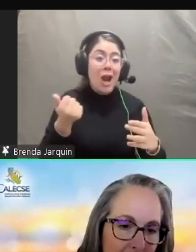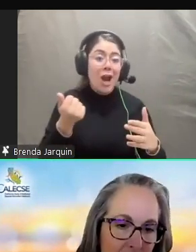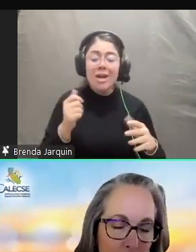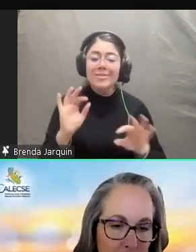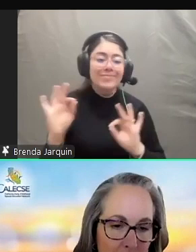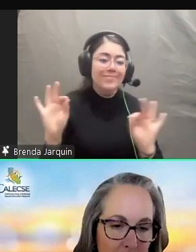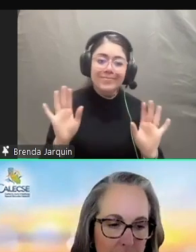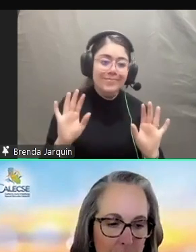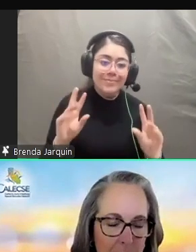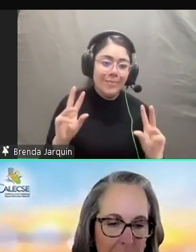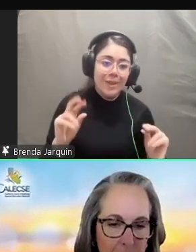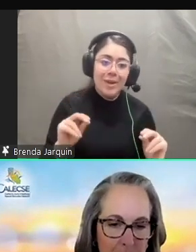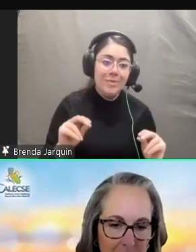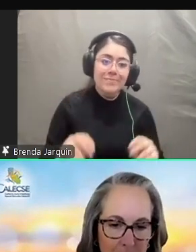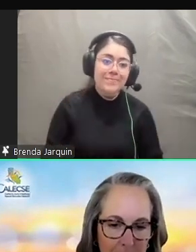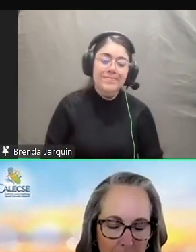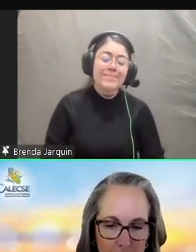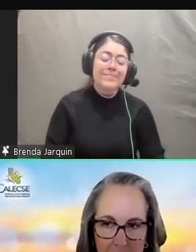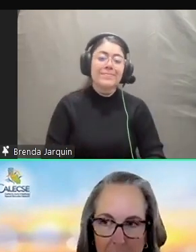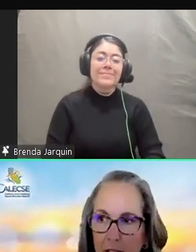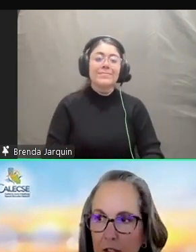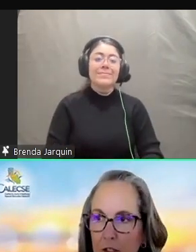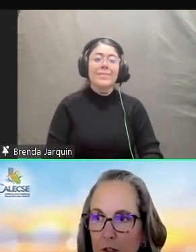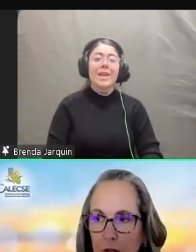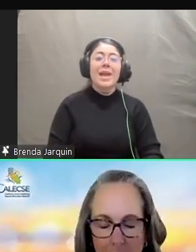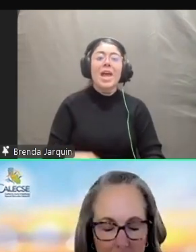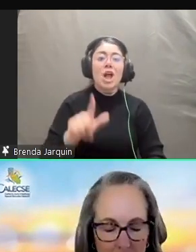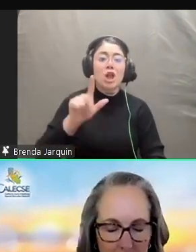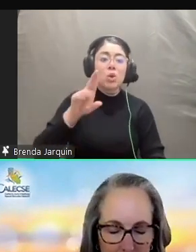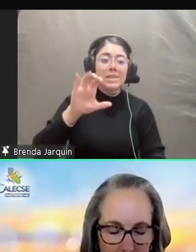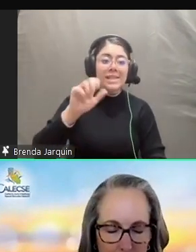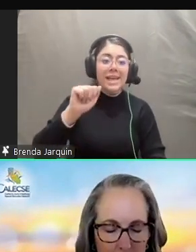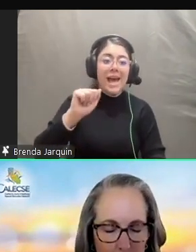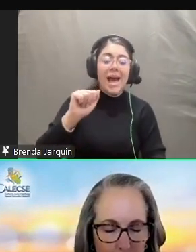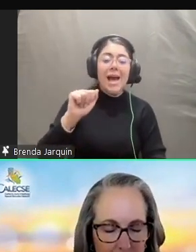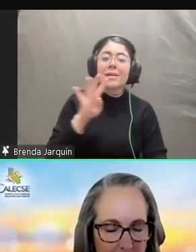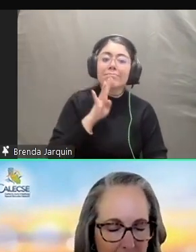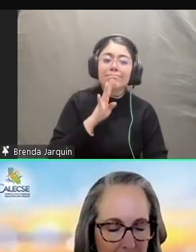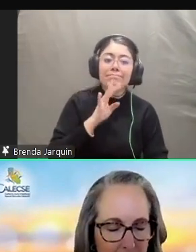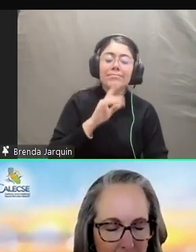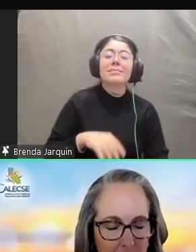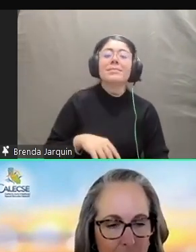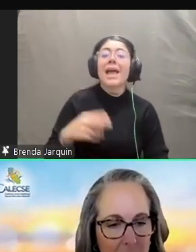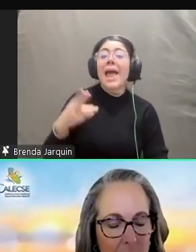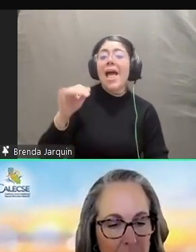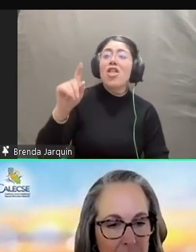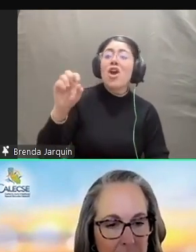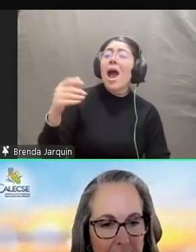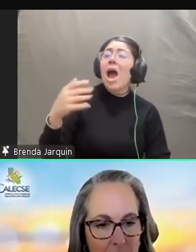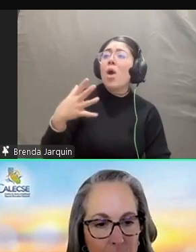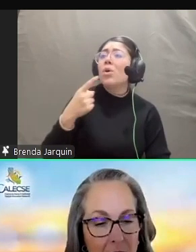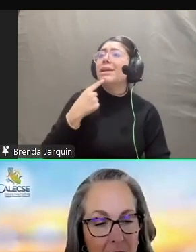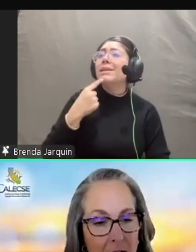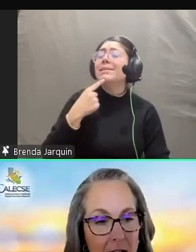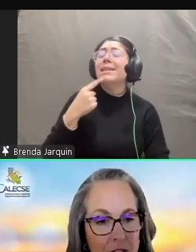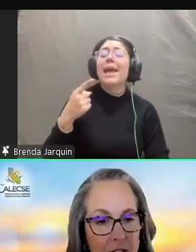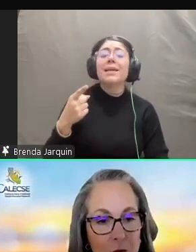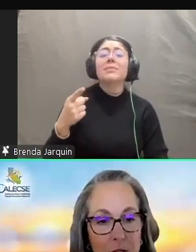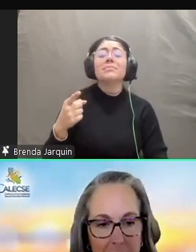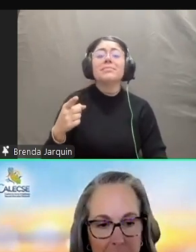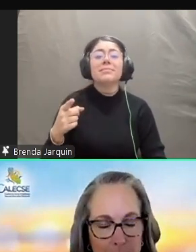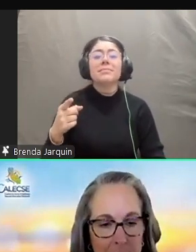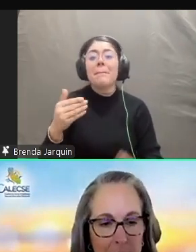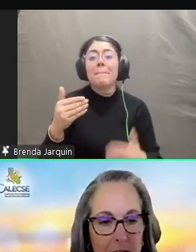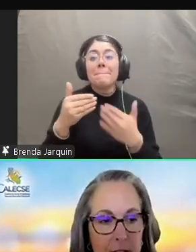And Heather, I just want to mention to everybody before we give it to, we open the mic and then Laura closes us out.